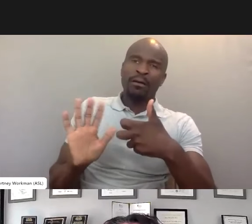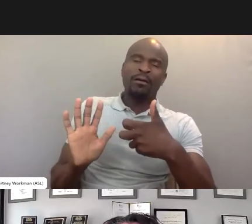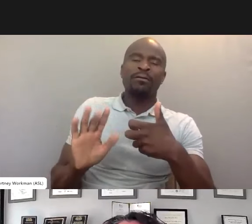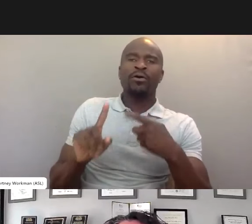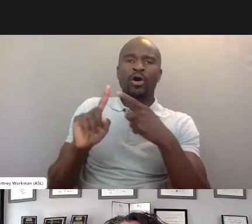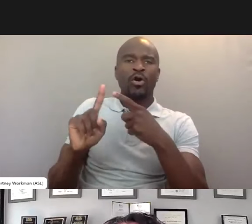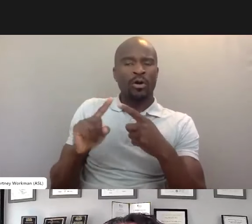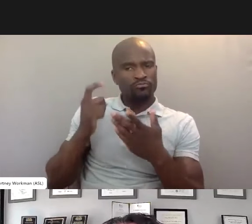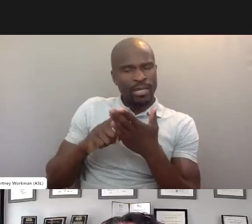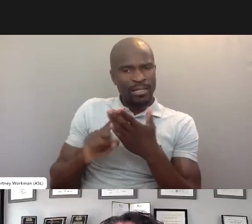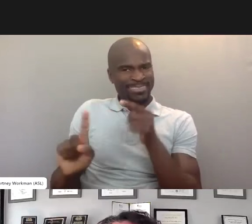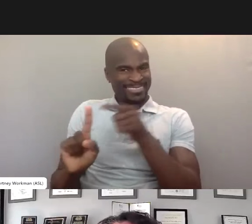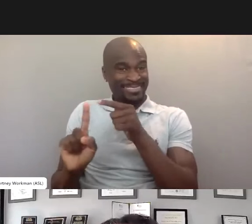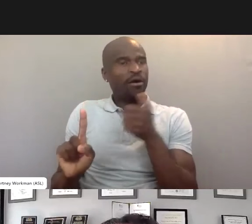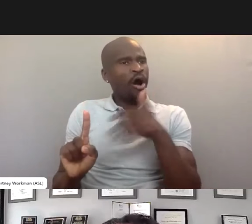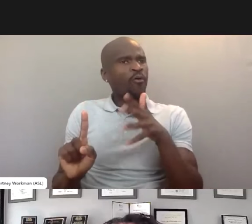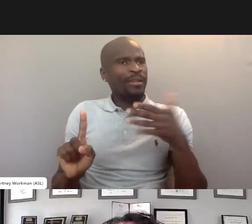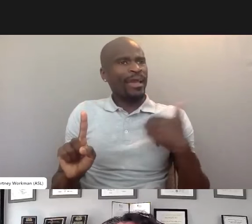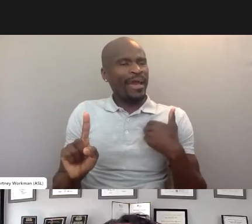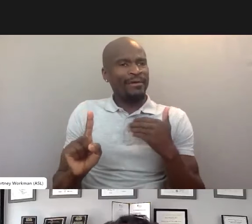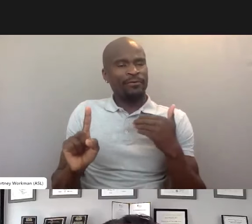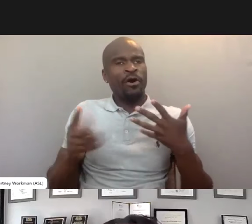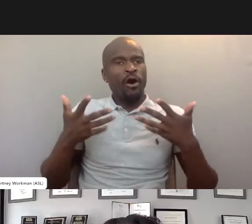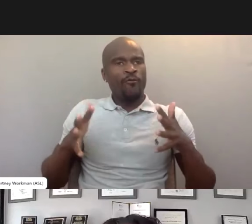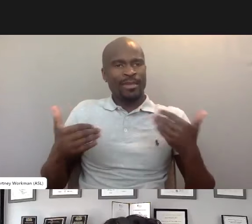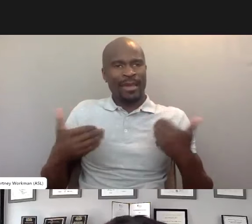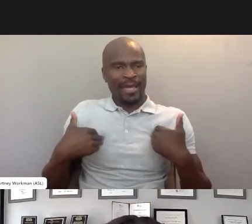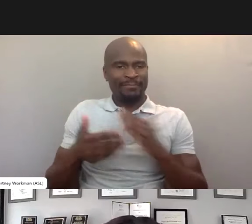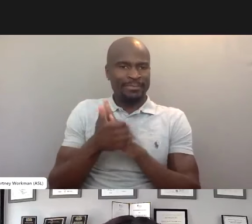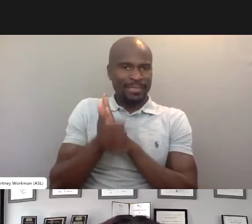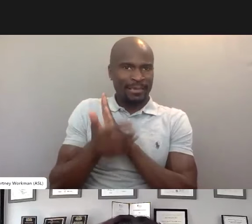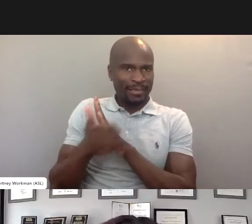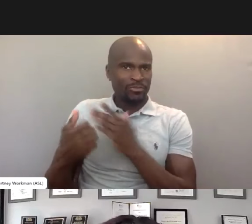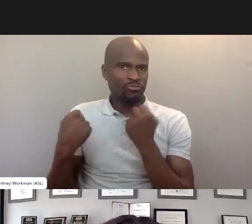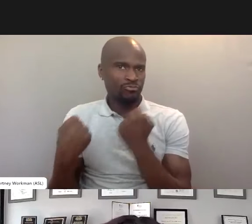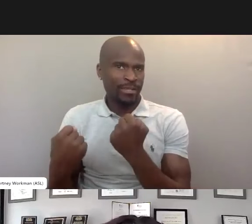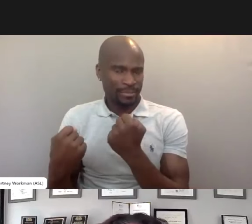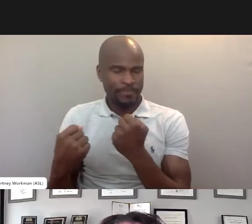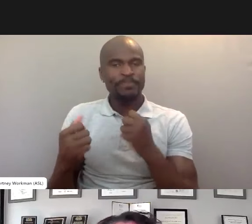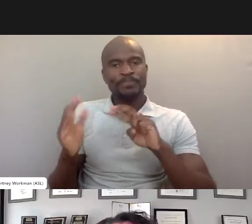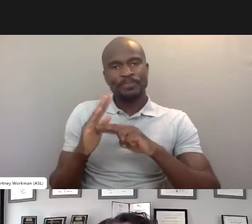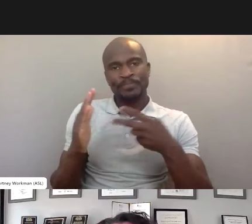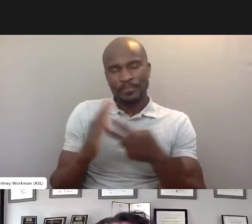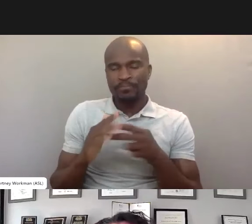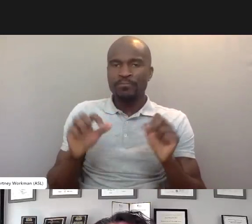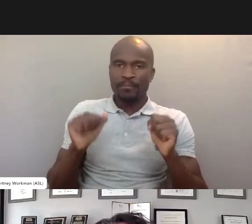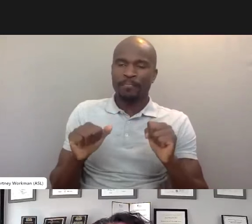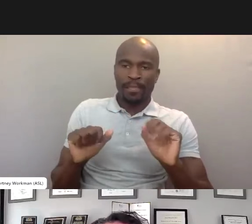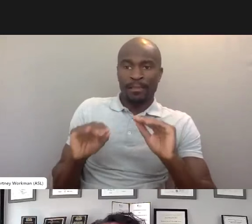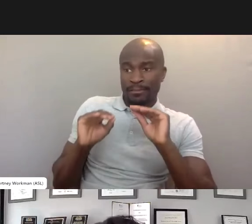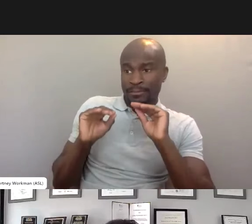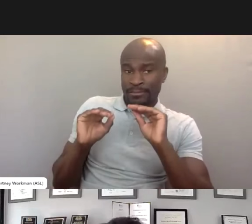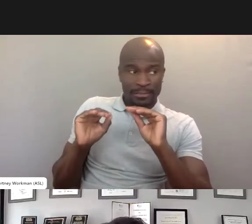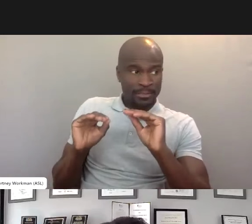those strengths and teach them skills to foster recovery. Typically can be done in one session. You would only do one skill perhaps, or you can, if you're